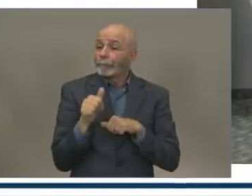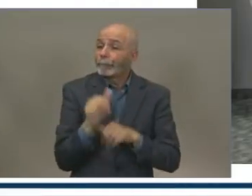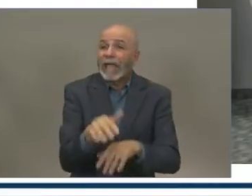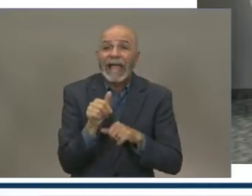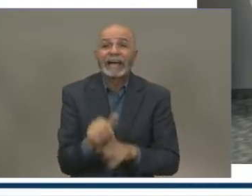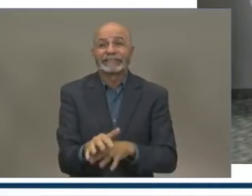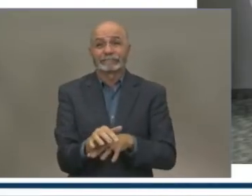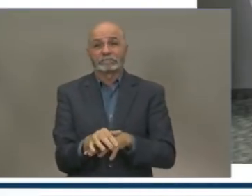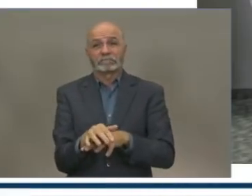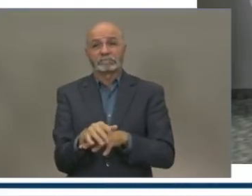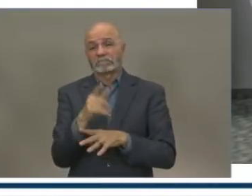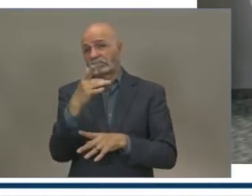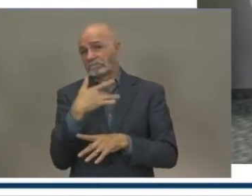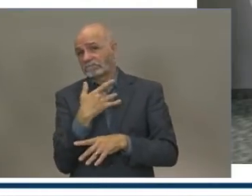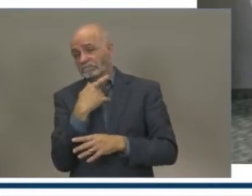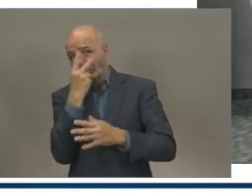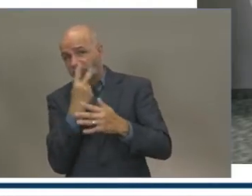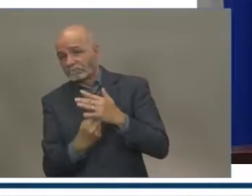thanks for the question.